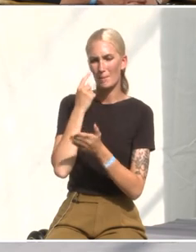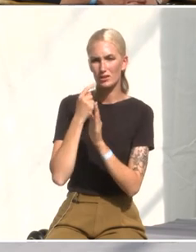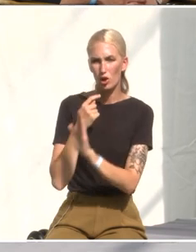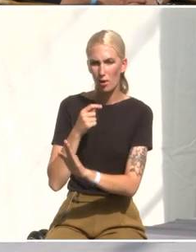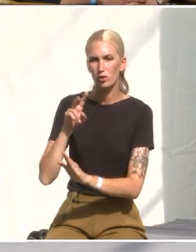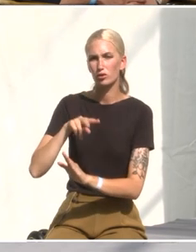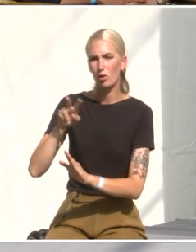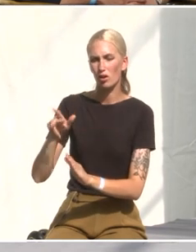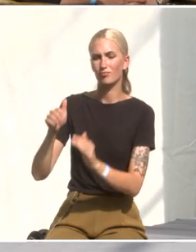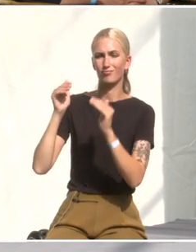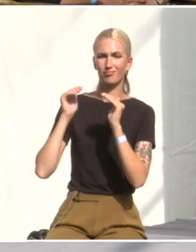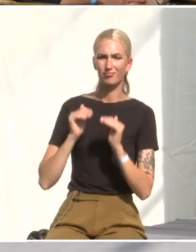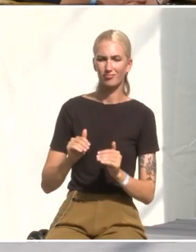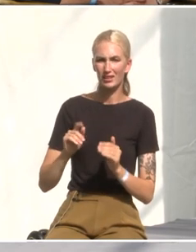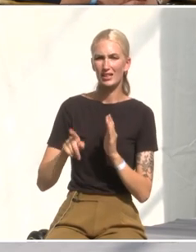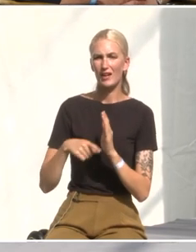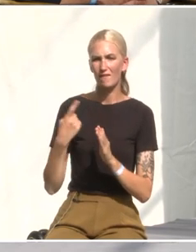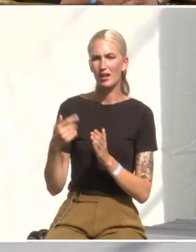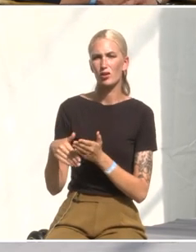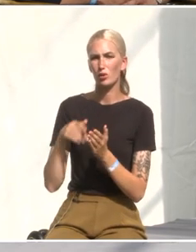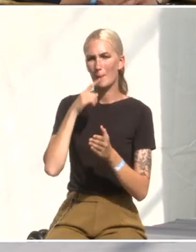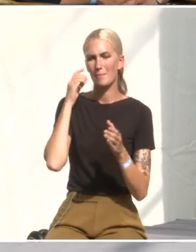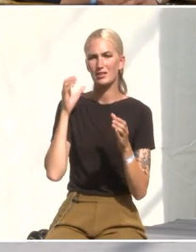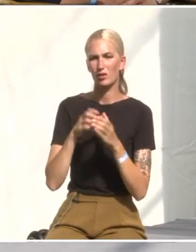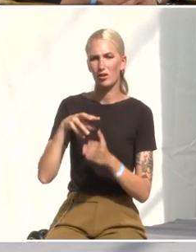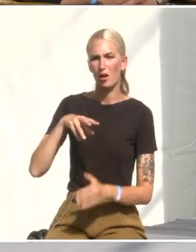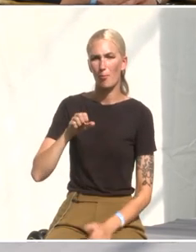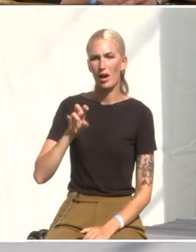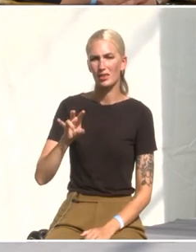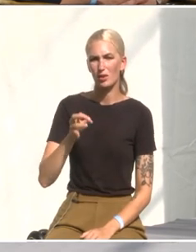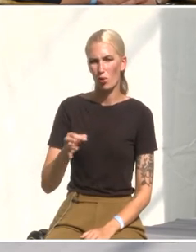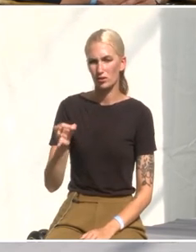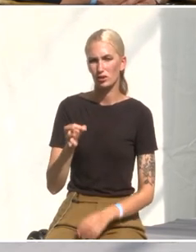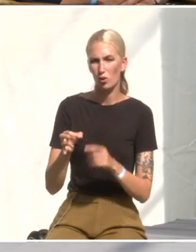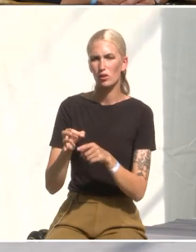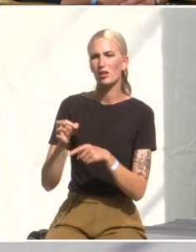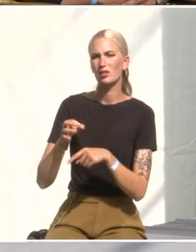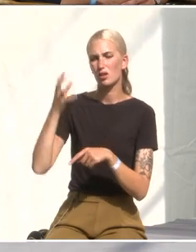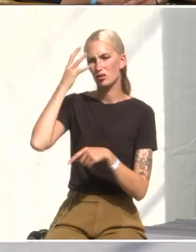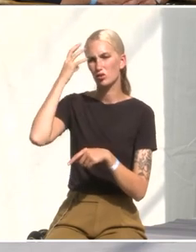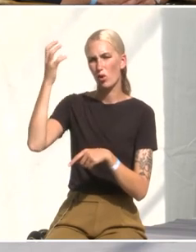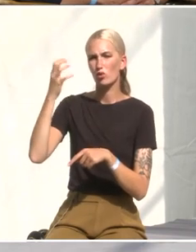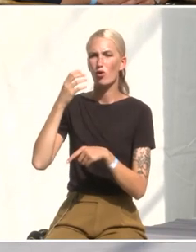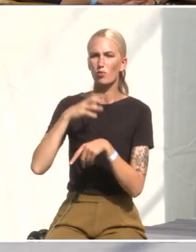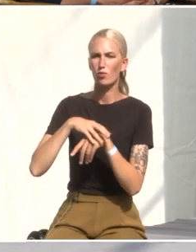the head of psychosocial support team at MAN, which is an organization in Stockholm, Sweden.